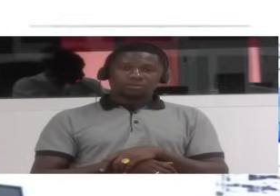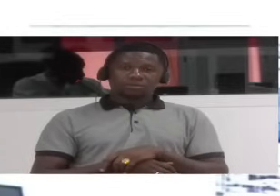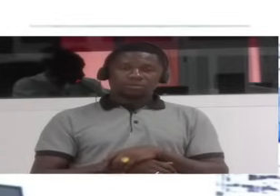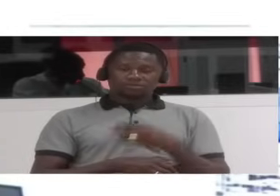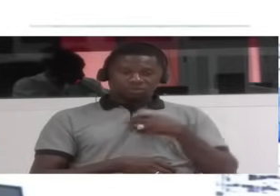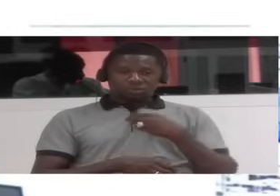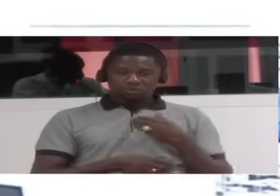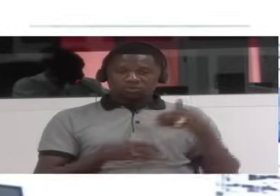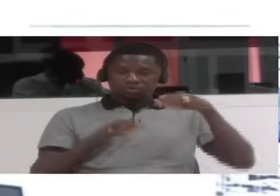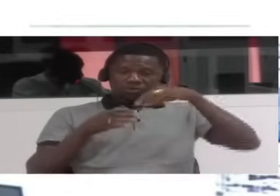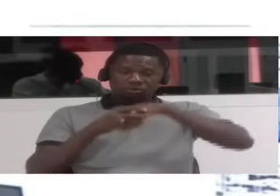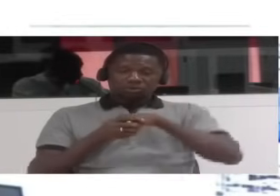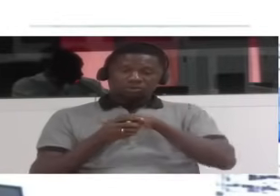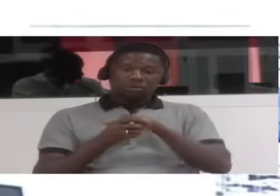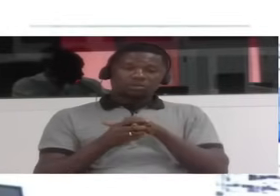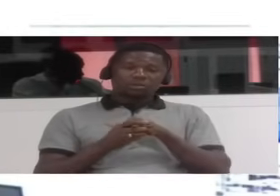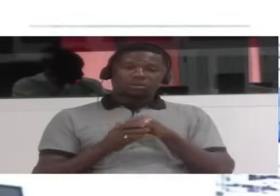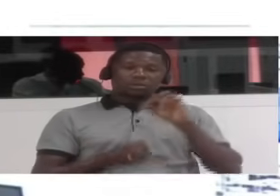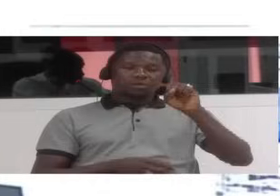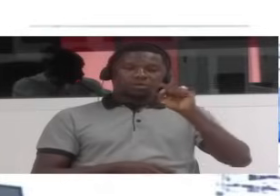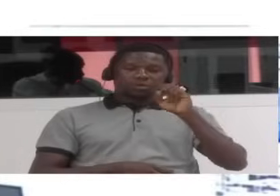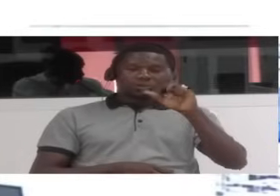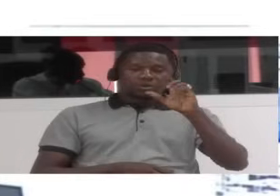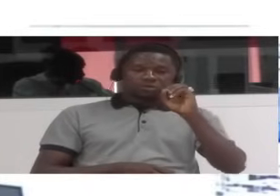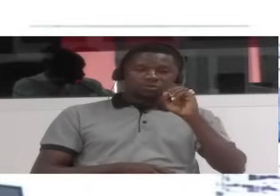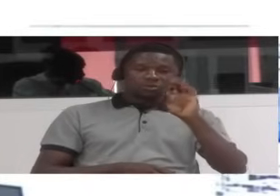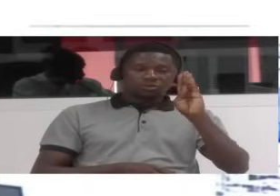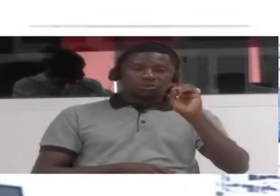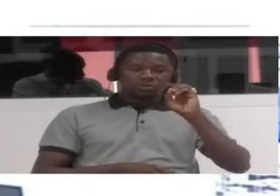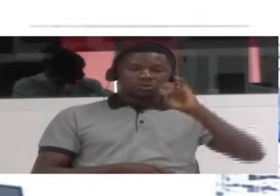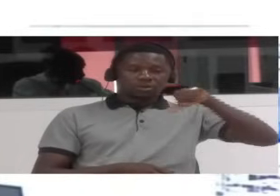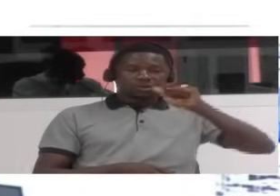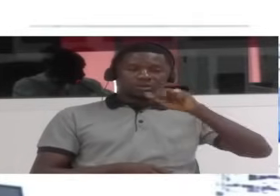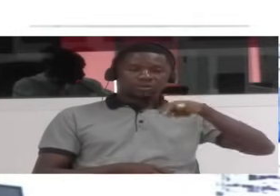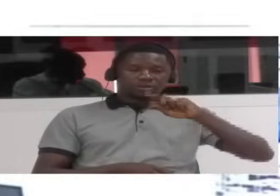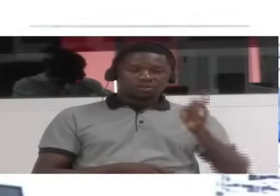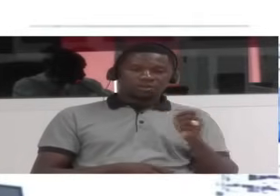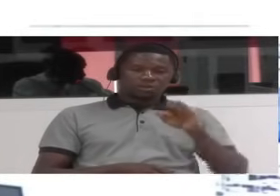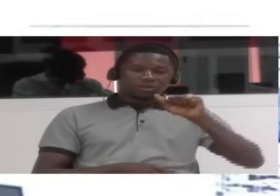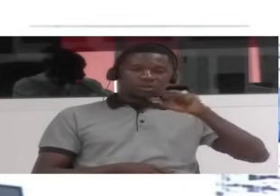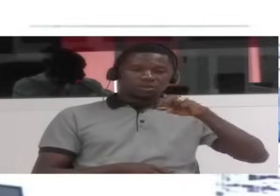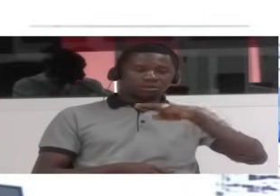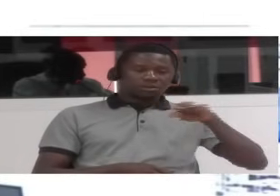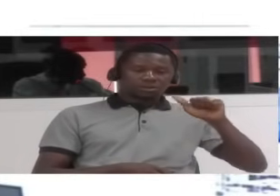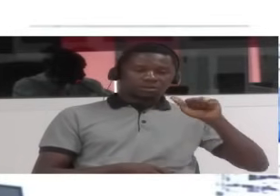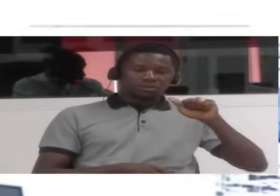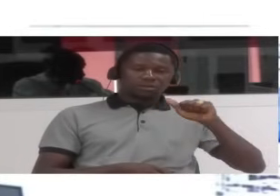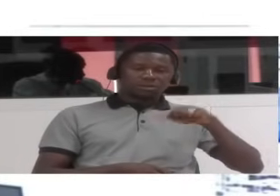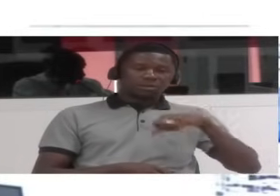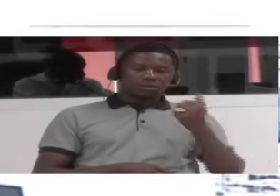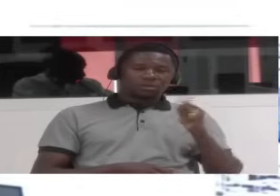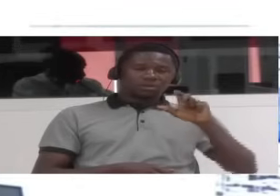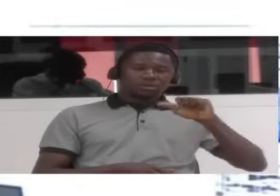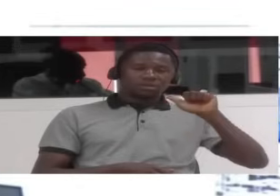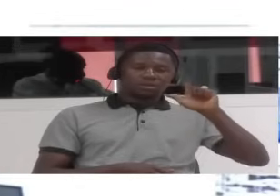for me to join with Solo Bojang, Sana Manjang, Aliu Jeng